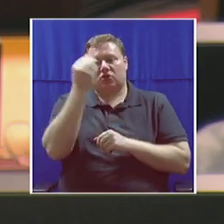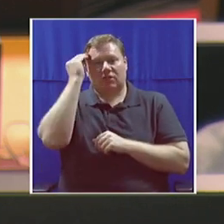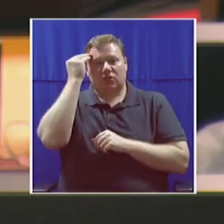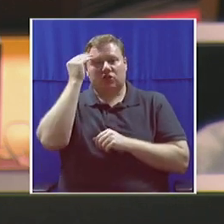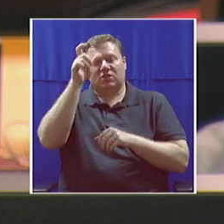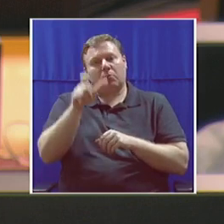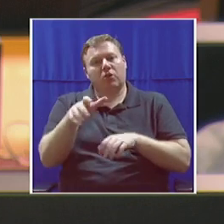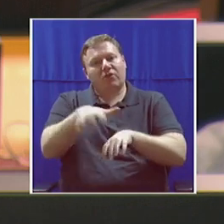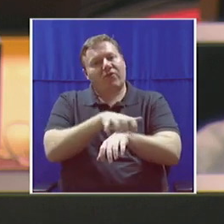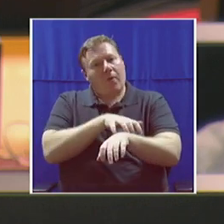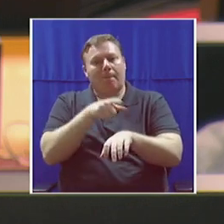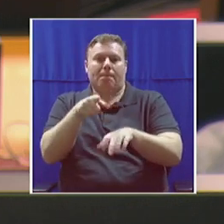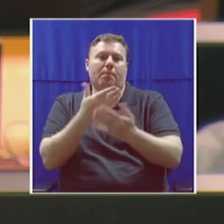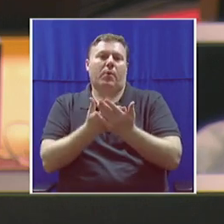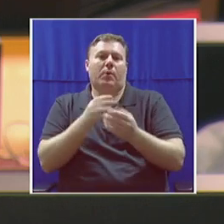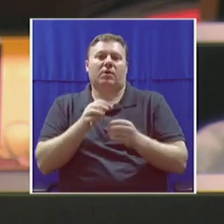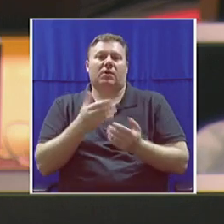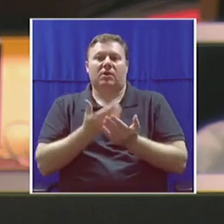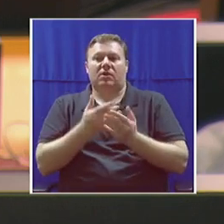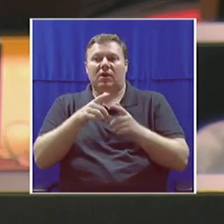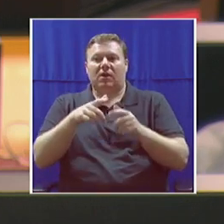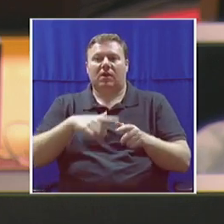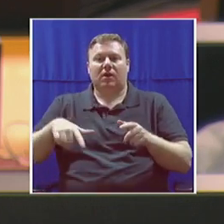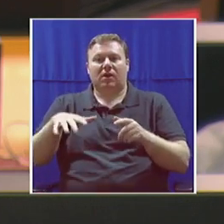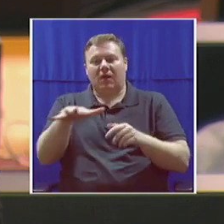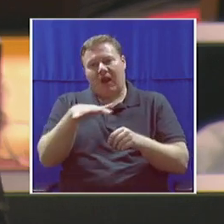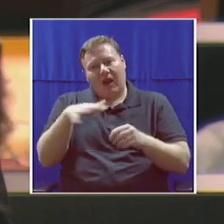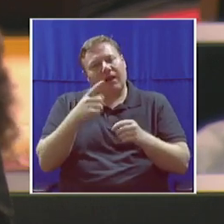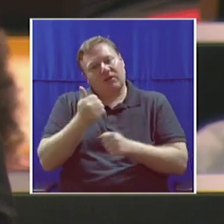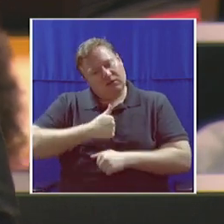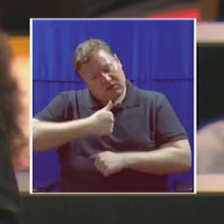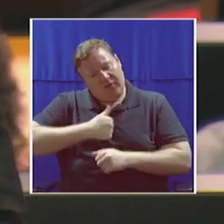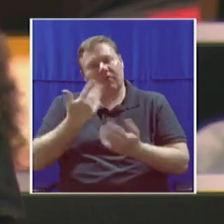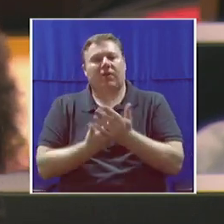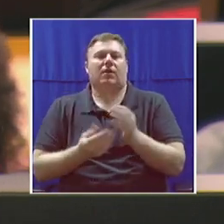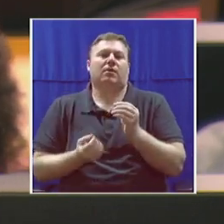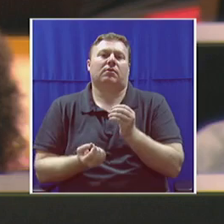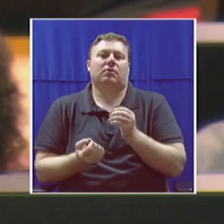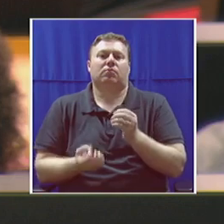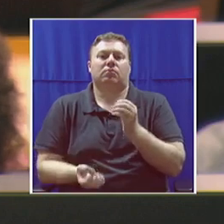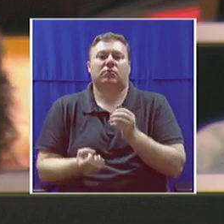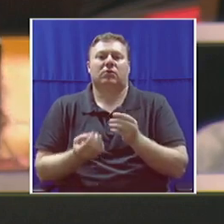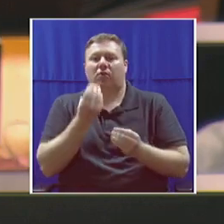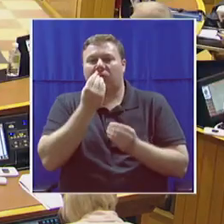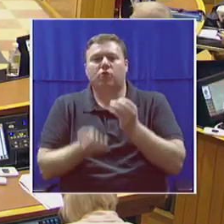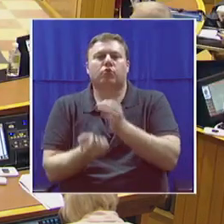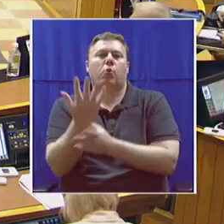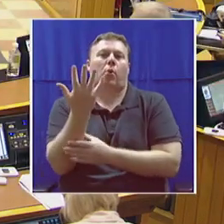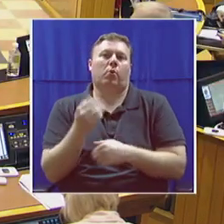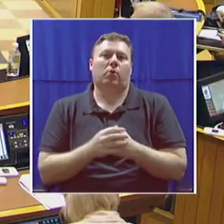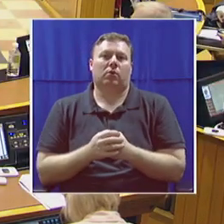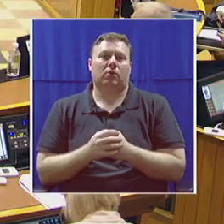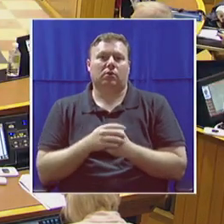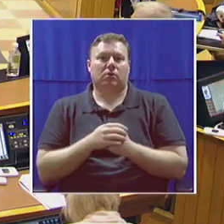farmer to have piece of land to produce in this country thank you The Honorable Deputy